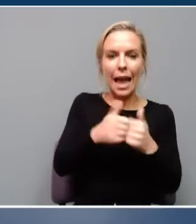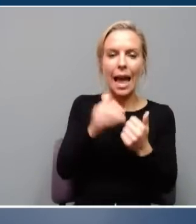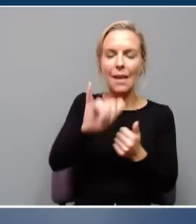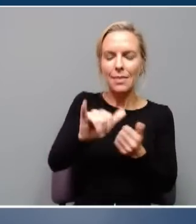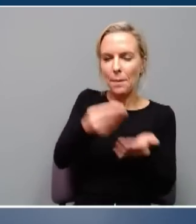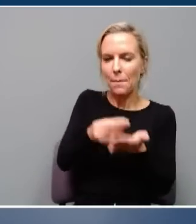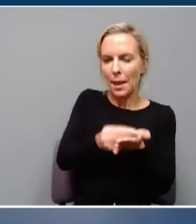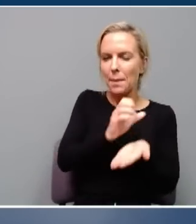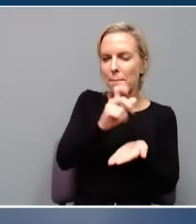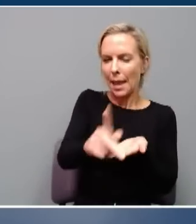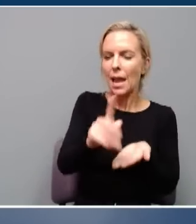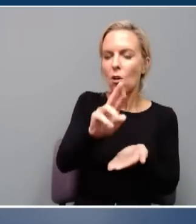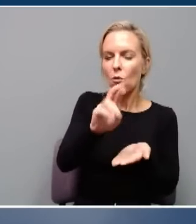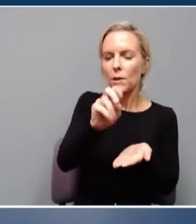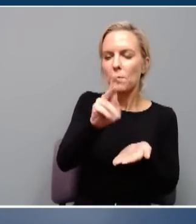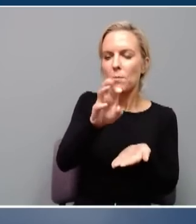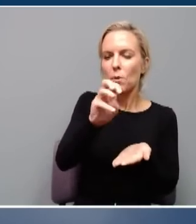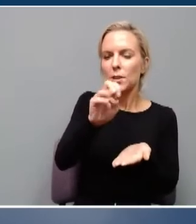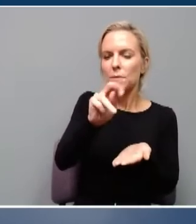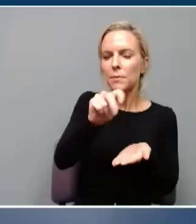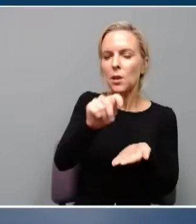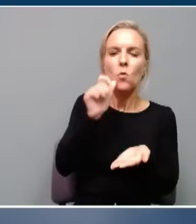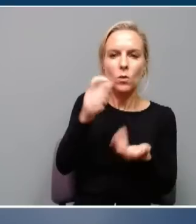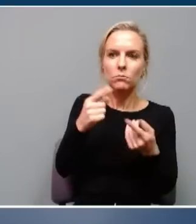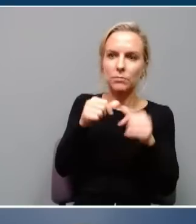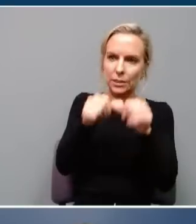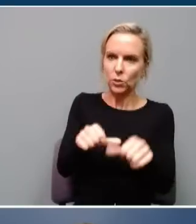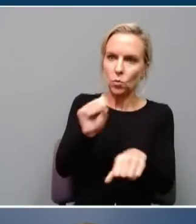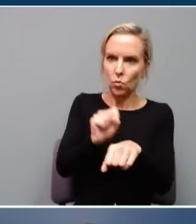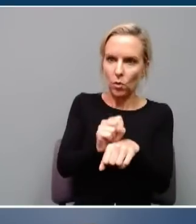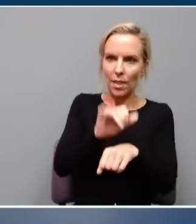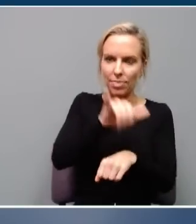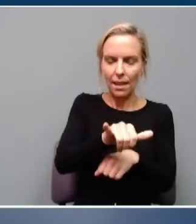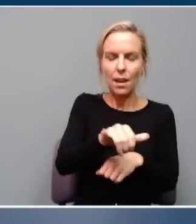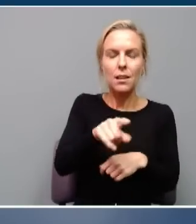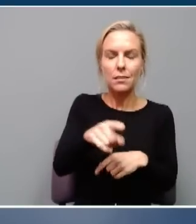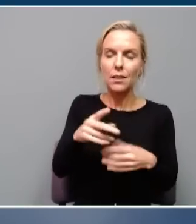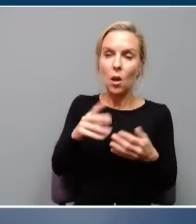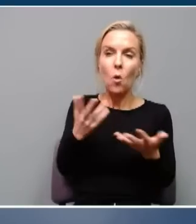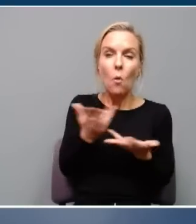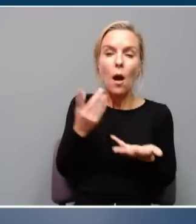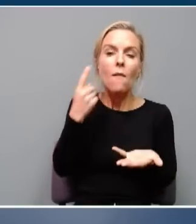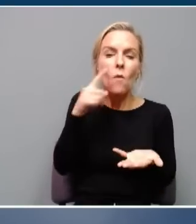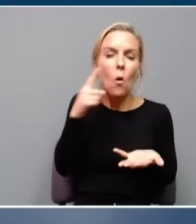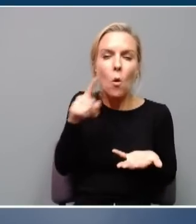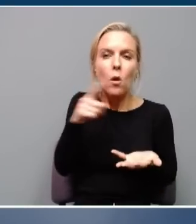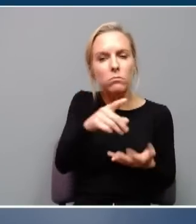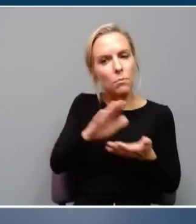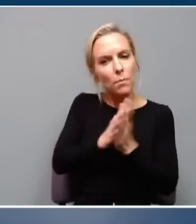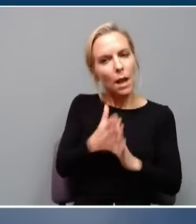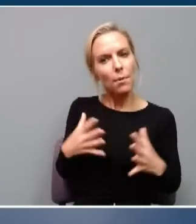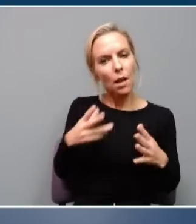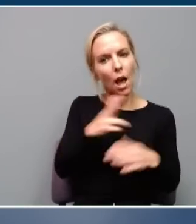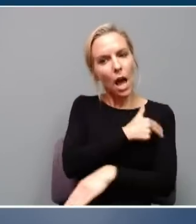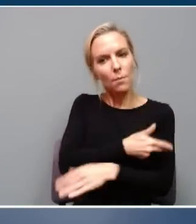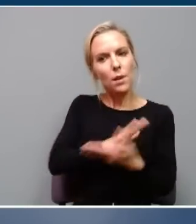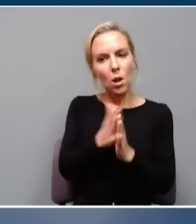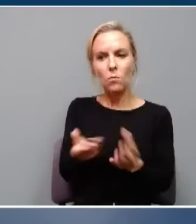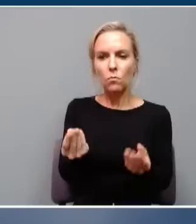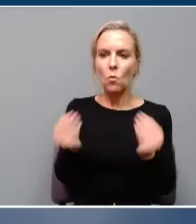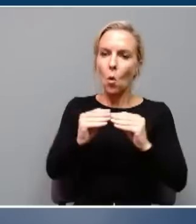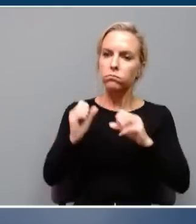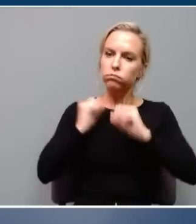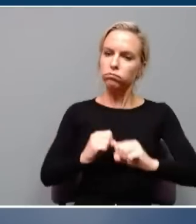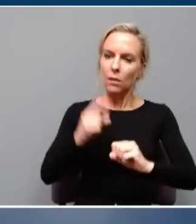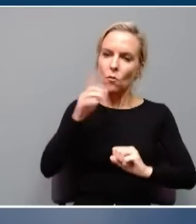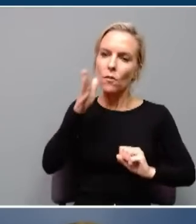we will continue to work there because this makes our hospitals healthier in the future. Also was able to work with universities on a lot